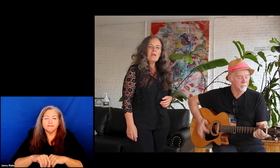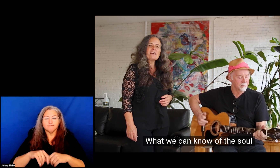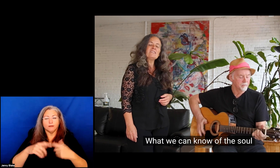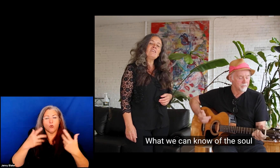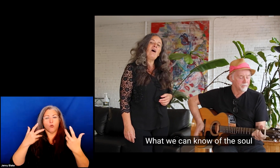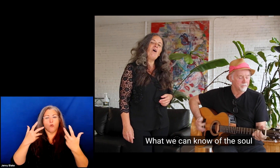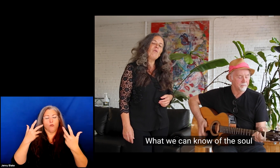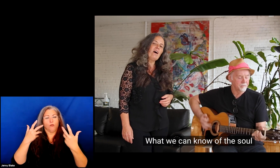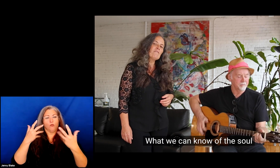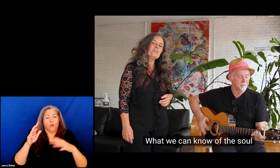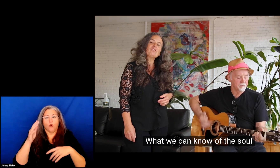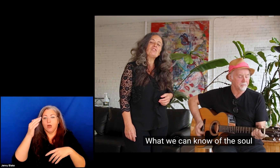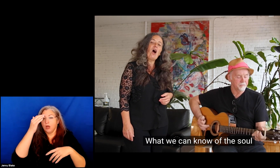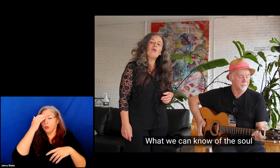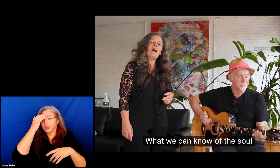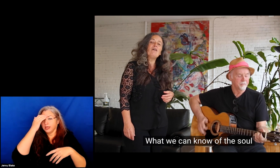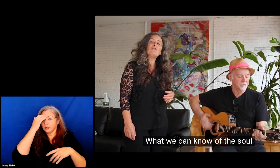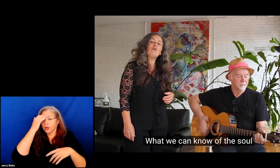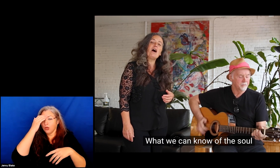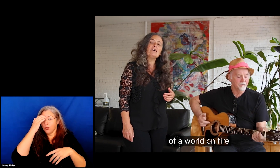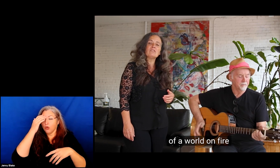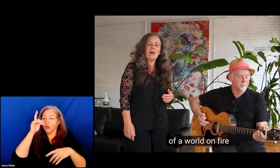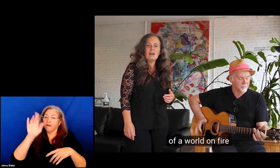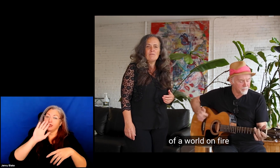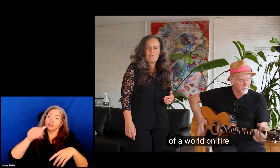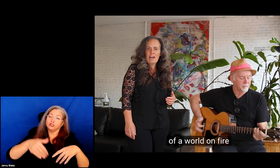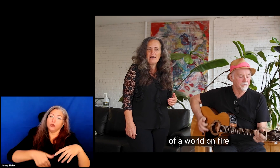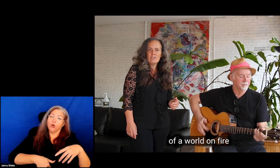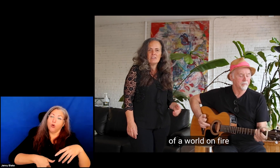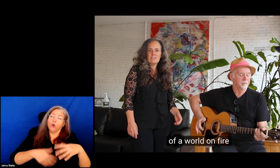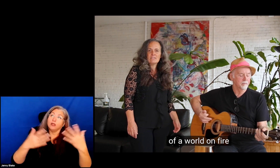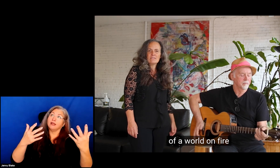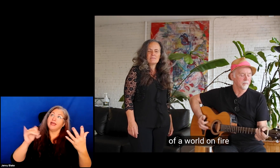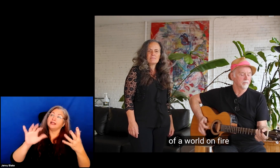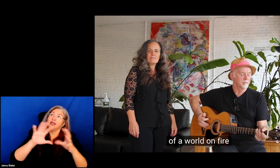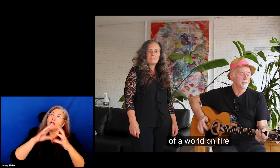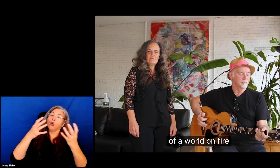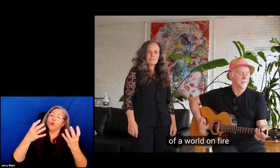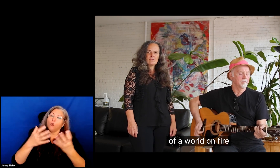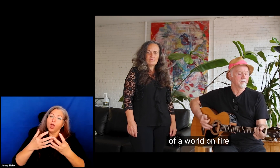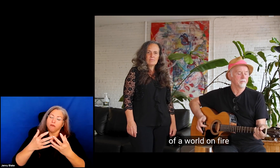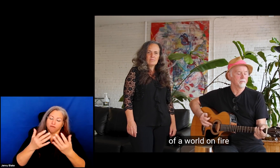What we can know of the soul of the world on fire.